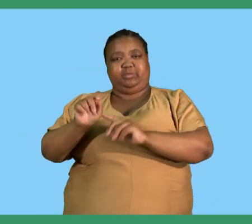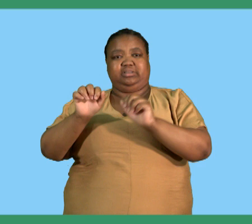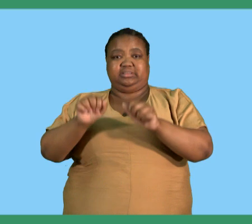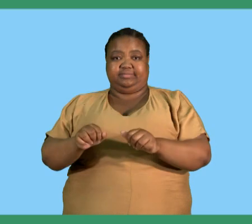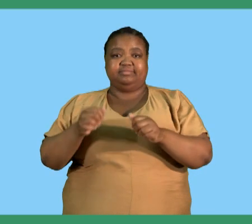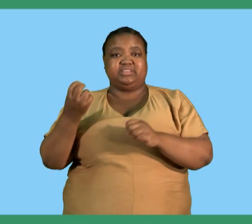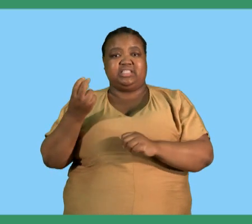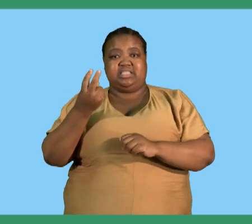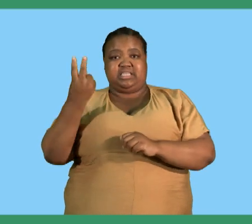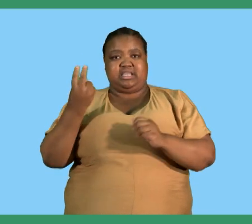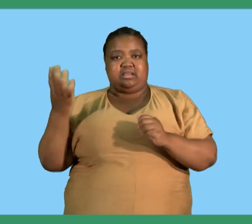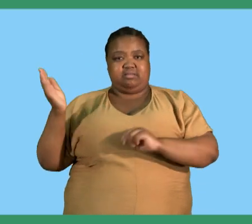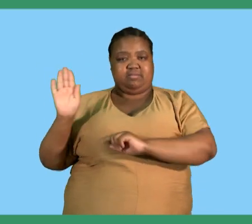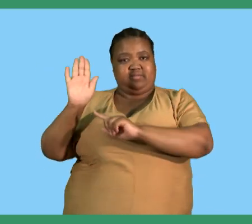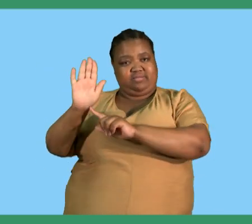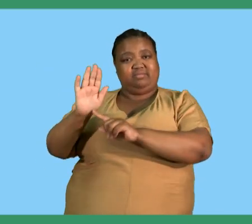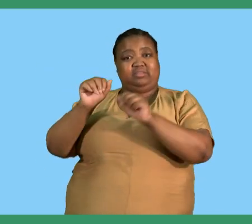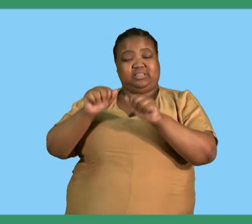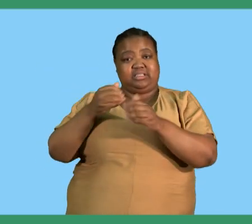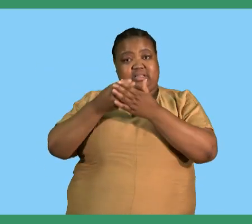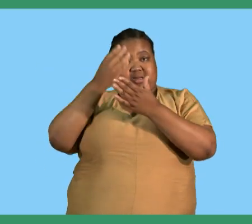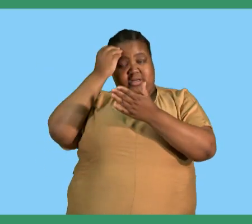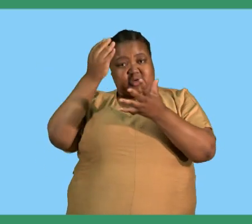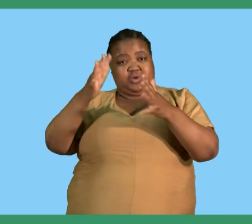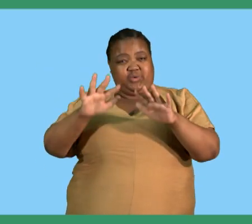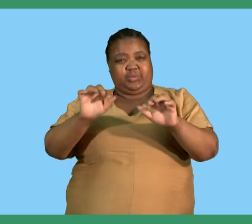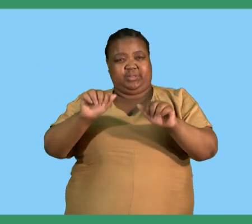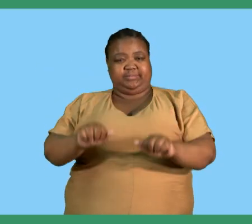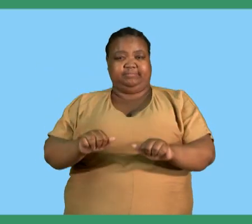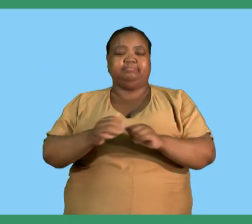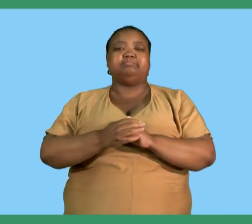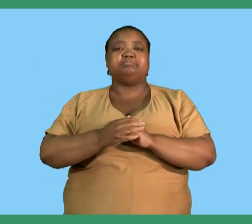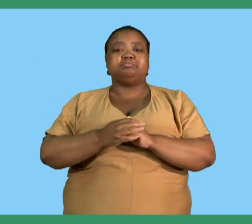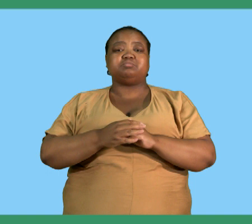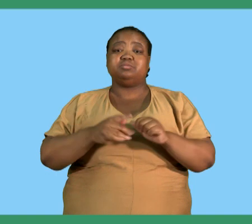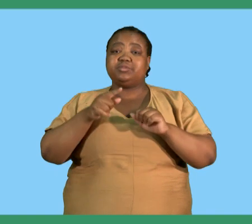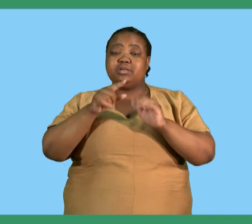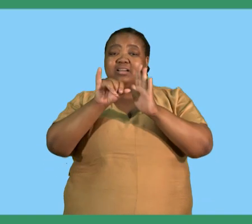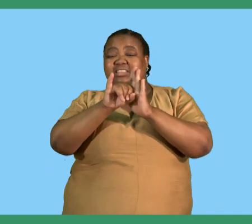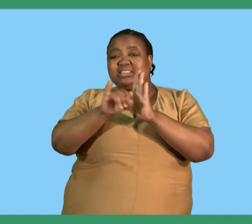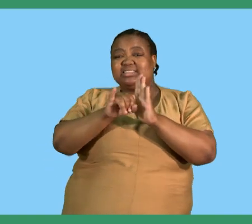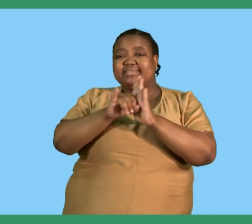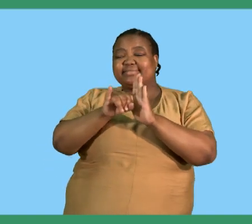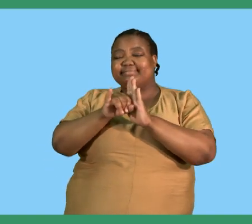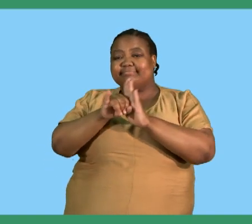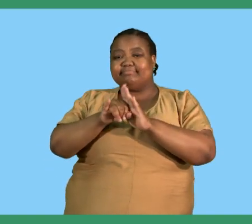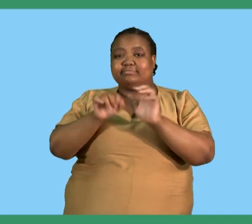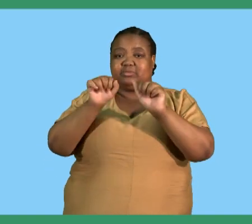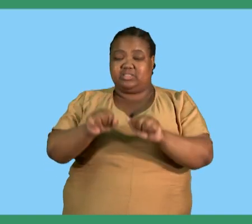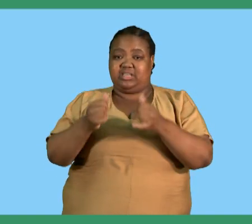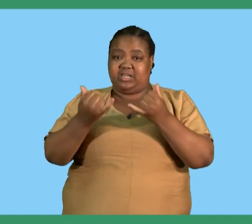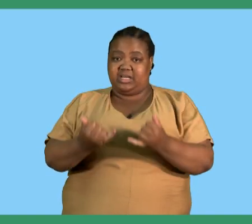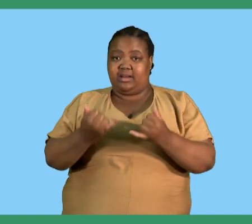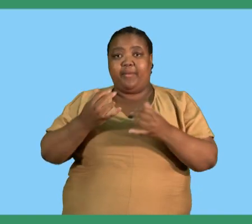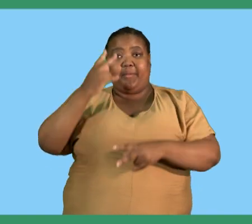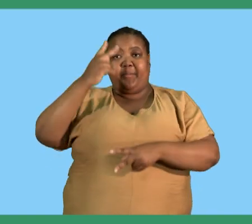be able to identify the following types of unprofessional. Please take note, we had unethical, now we have